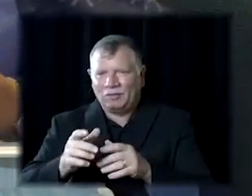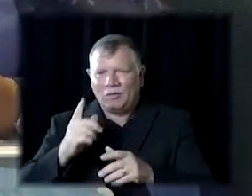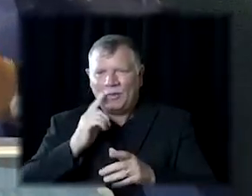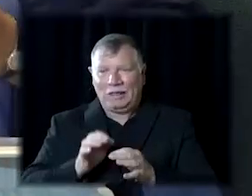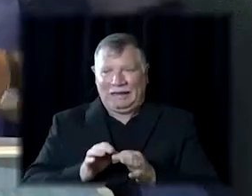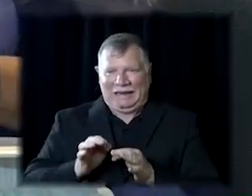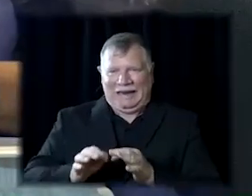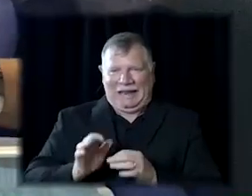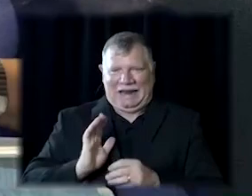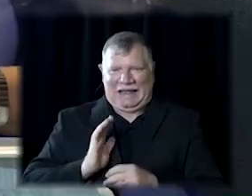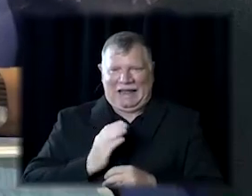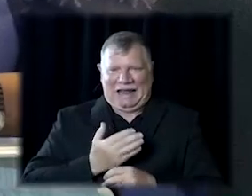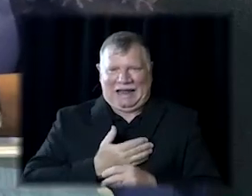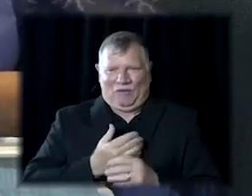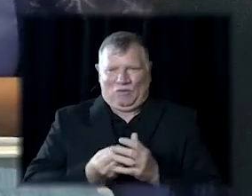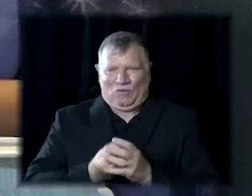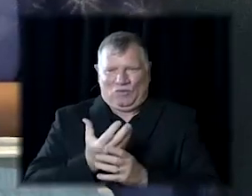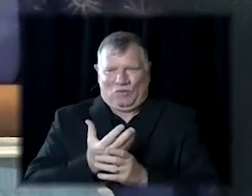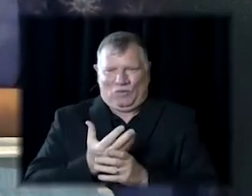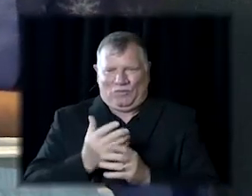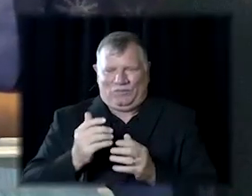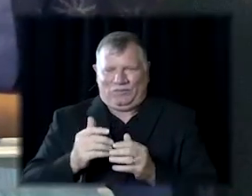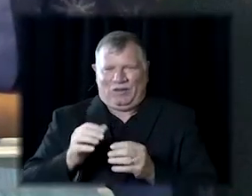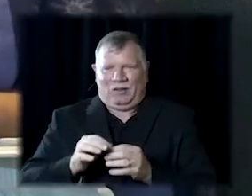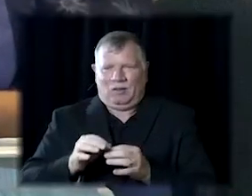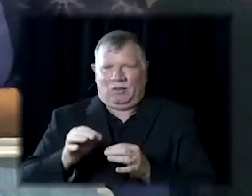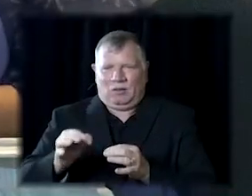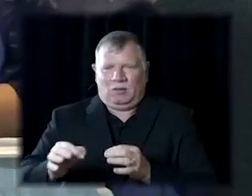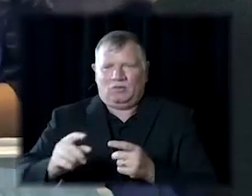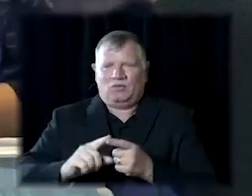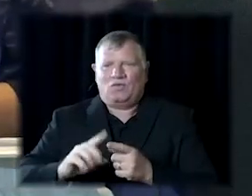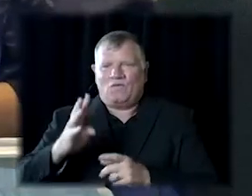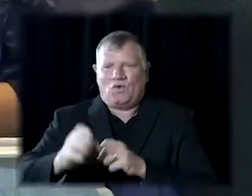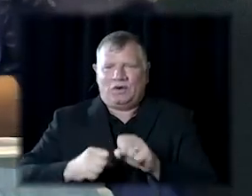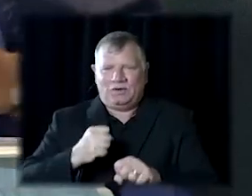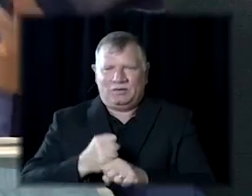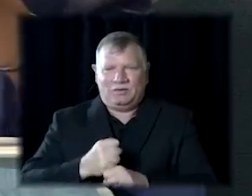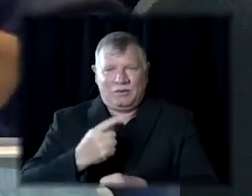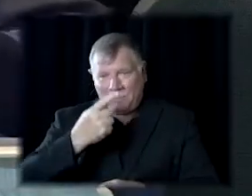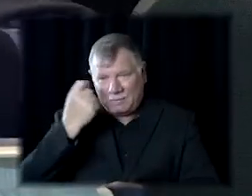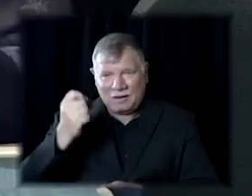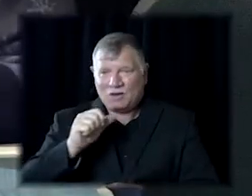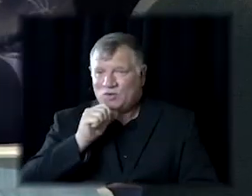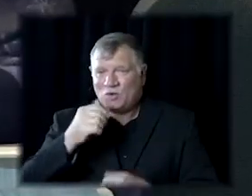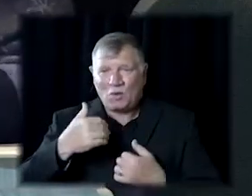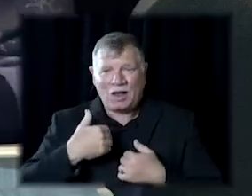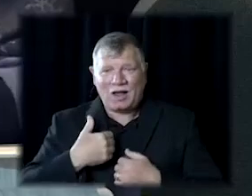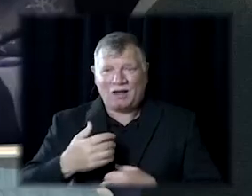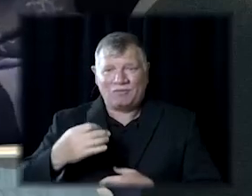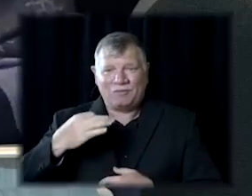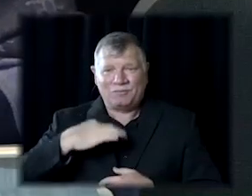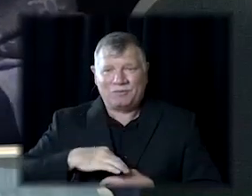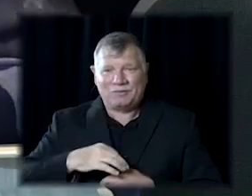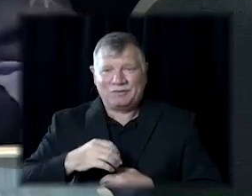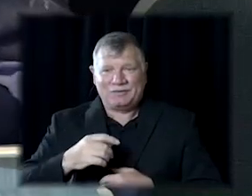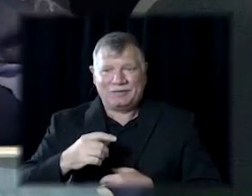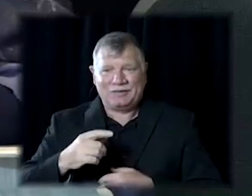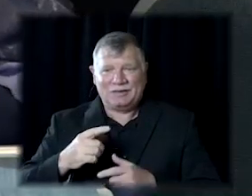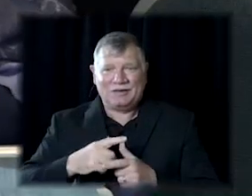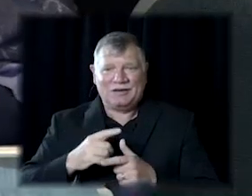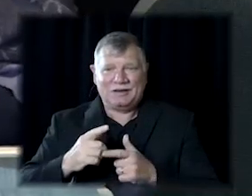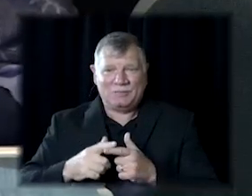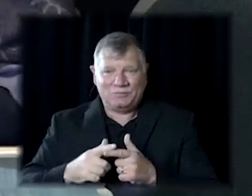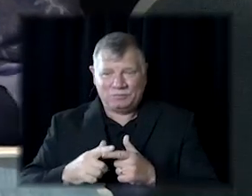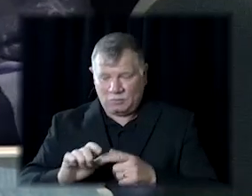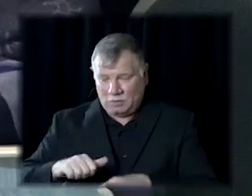was expected in October coming in the next fiscal year out 4 years, because you don't get that stimulus effect until it